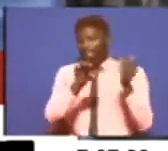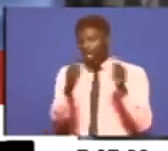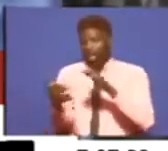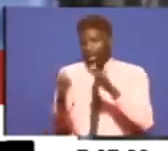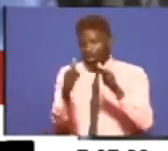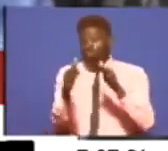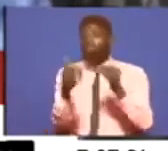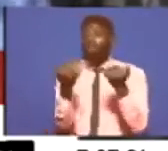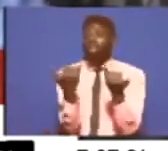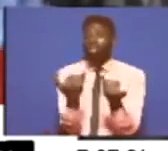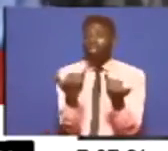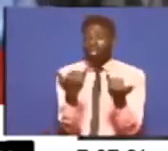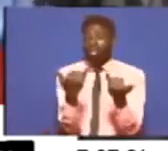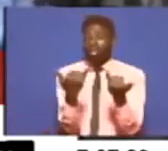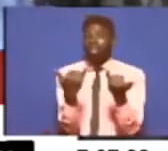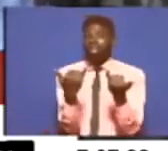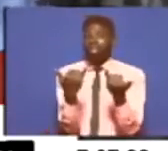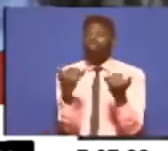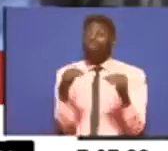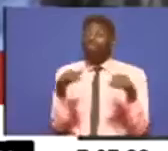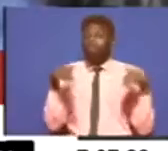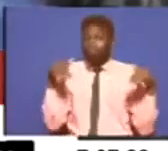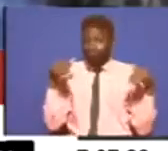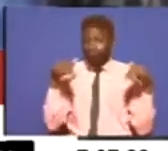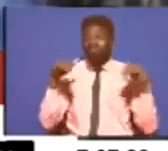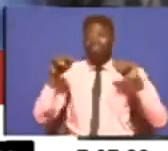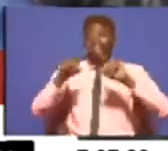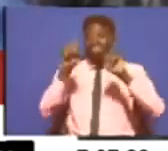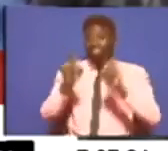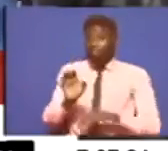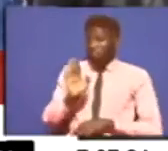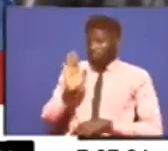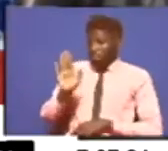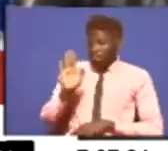We have prepared the examinations for them,